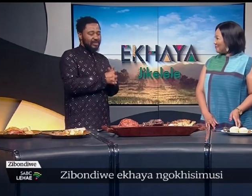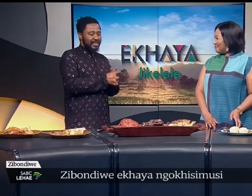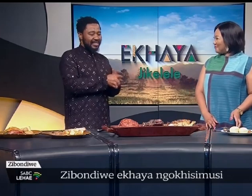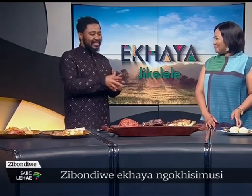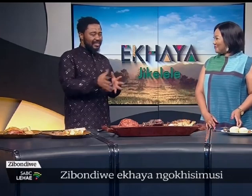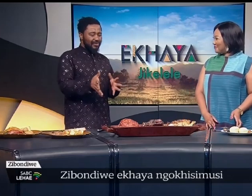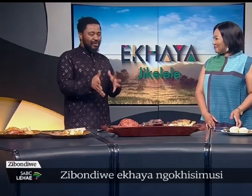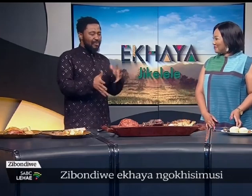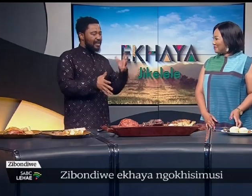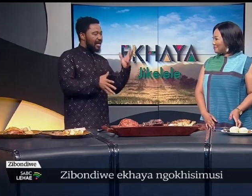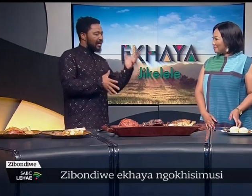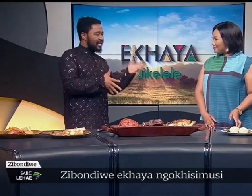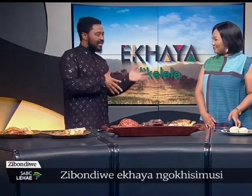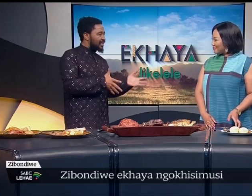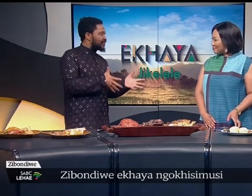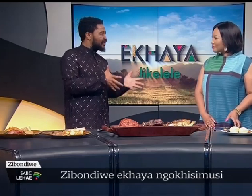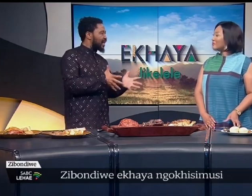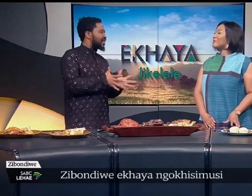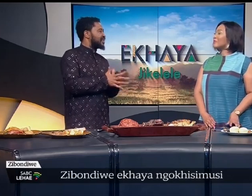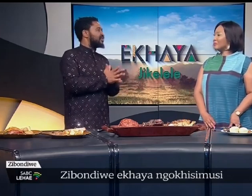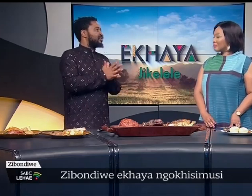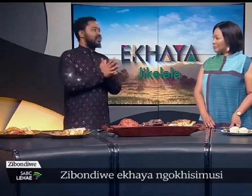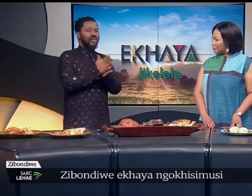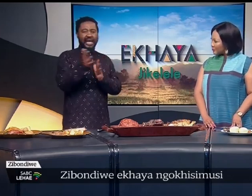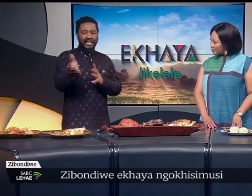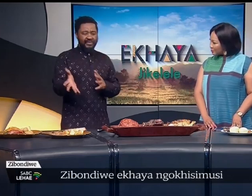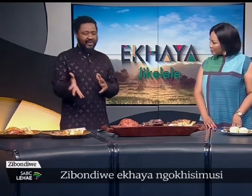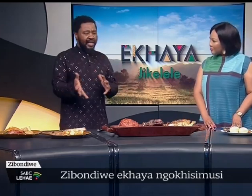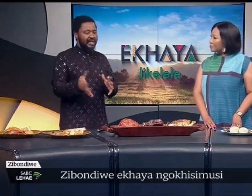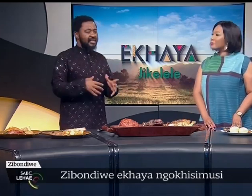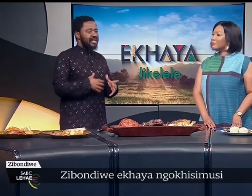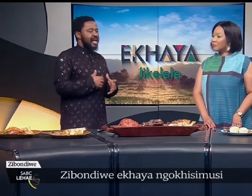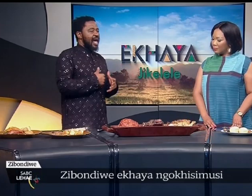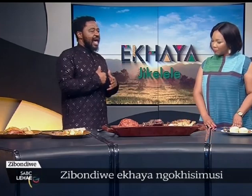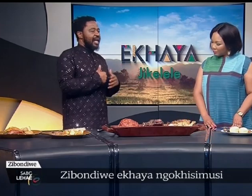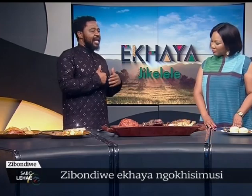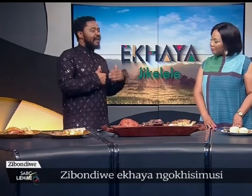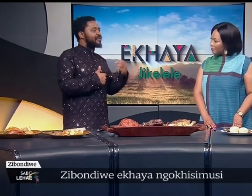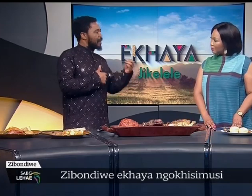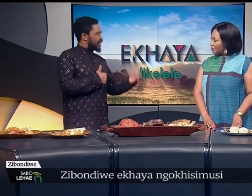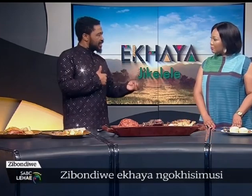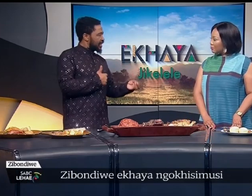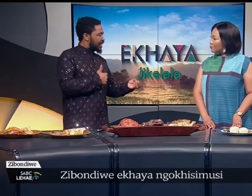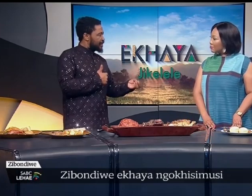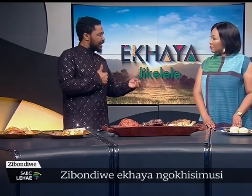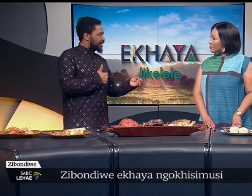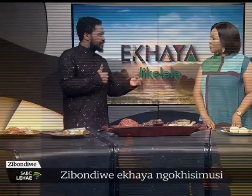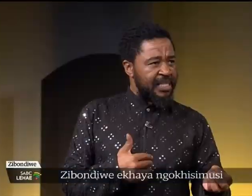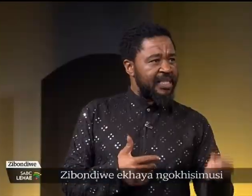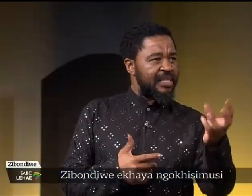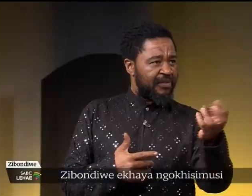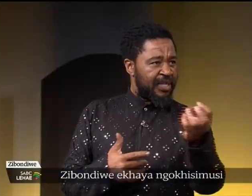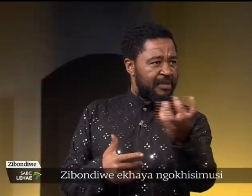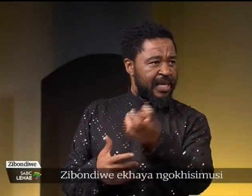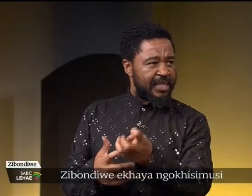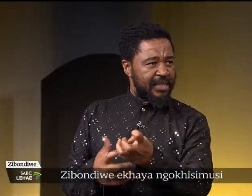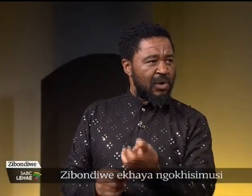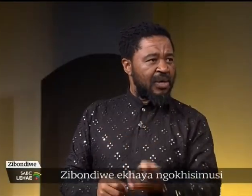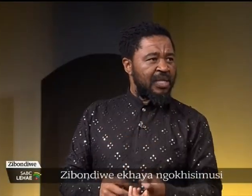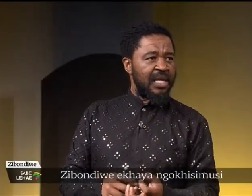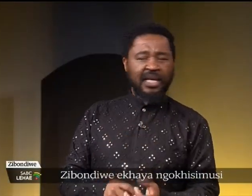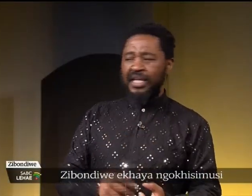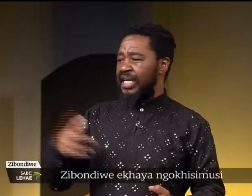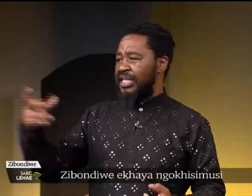and naturally, as means from Indian friends to colored friends, and I've spent Christmas in different